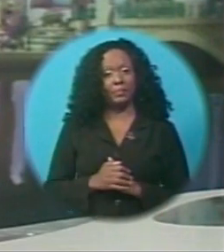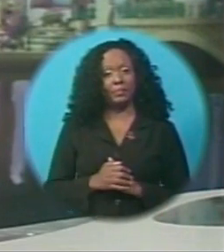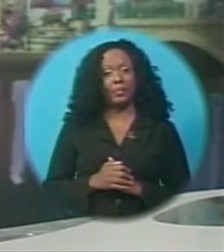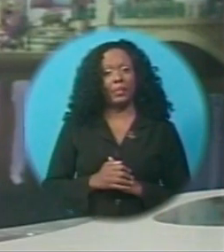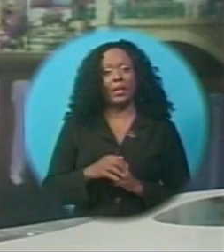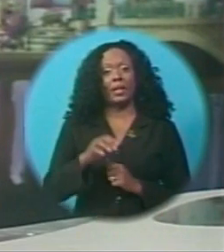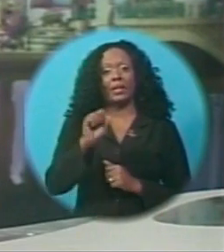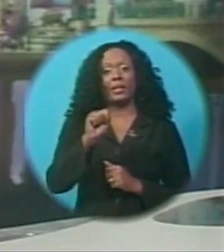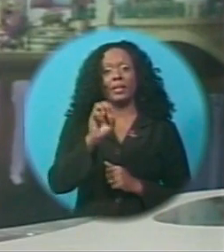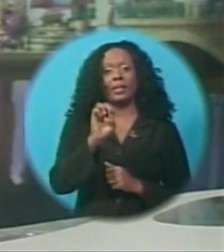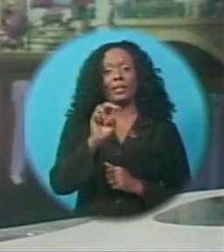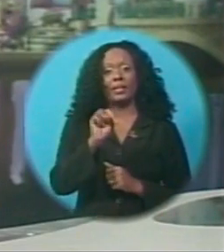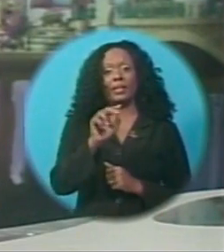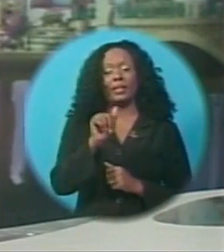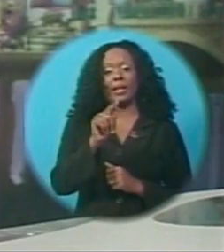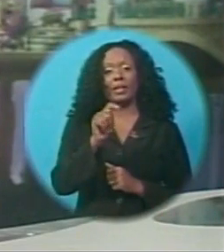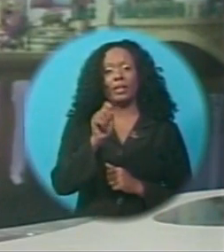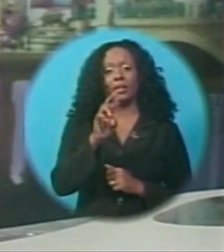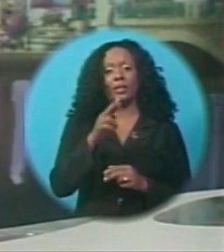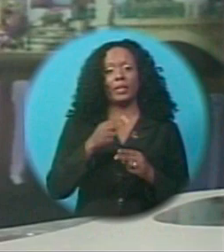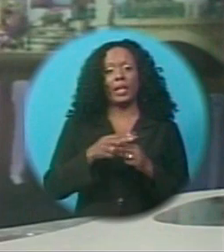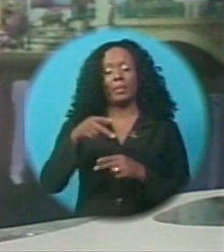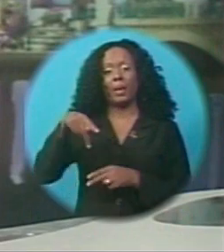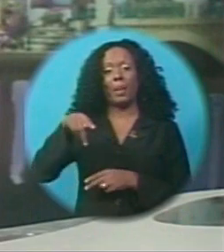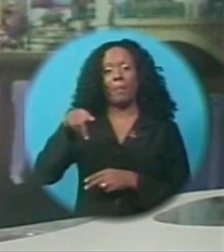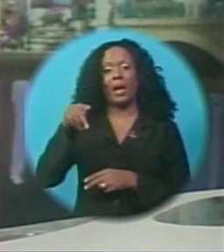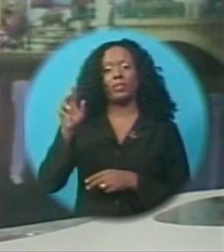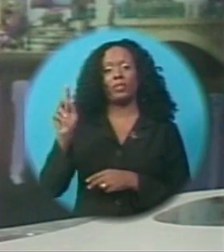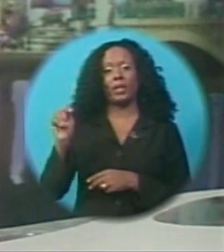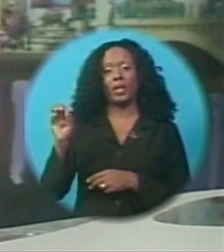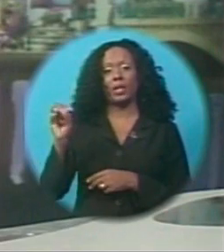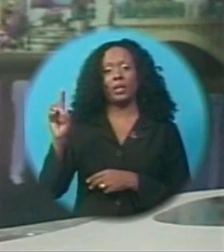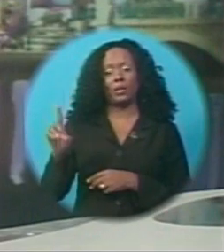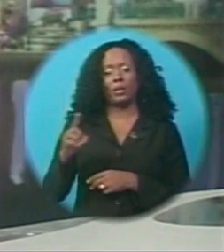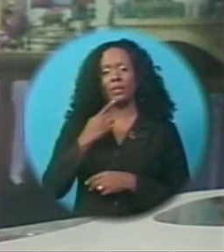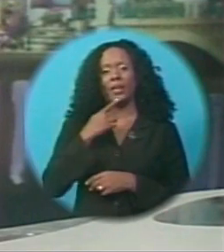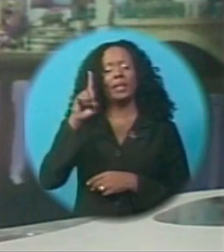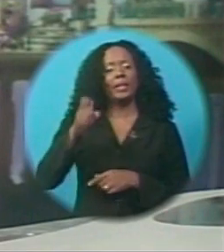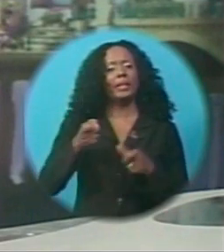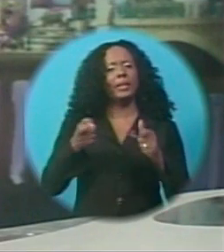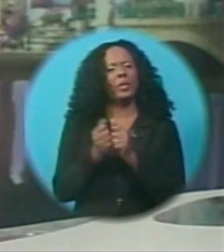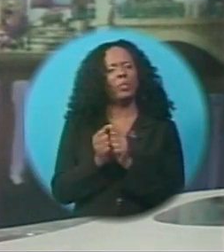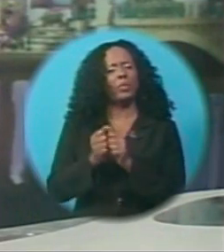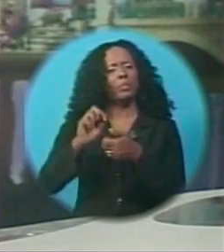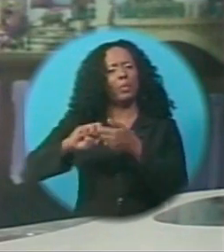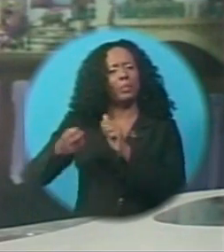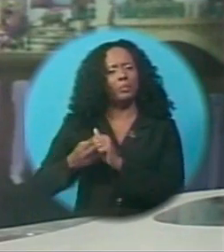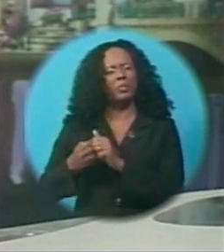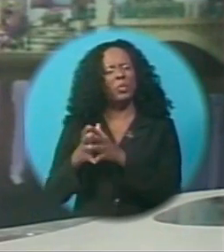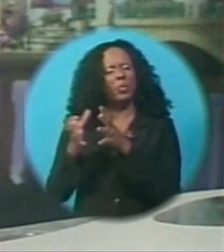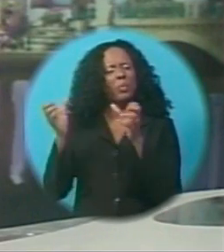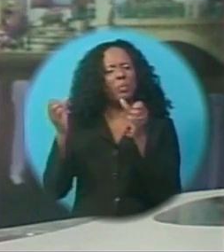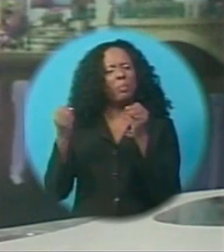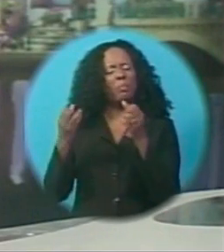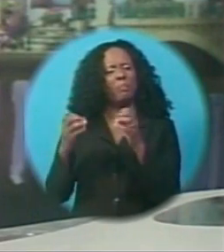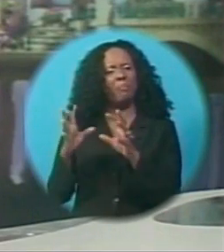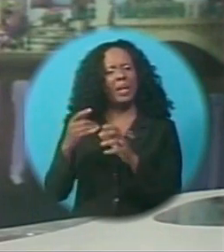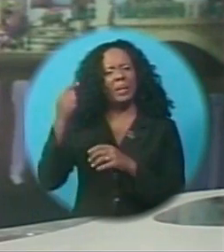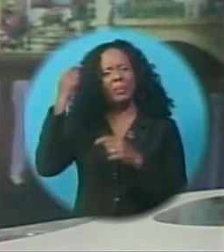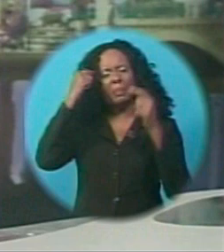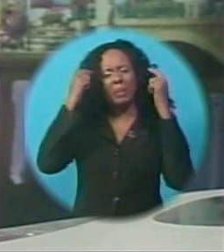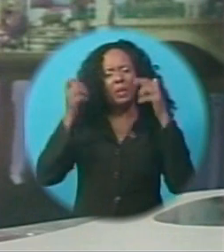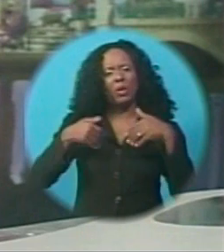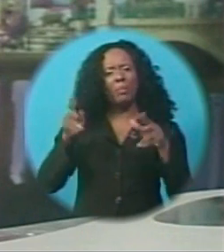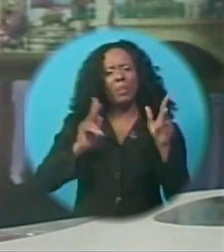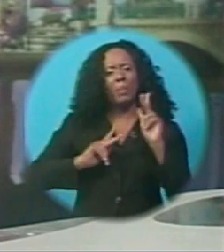game called Walk in a Straight Line. or a single mom, I'd rather go to Afghanistan than another kid's baseball game. it's time to change the rules Be